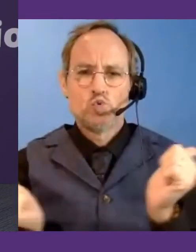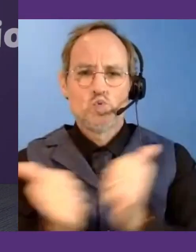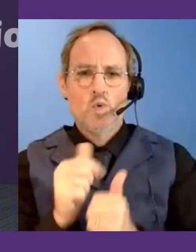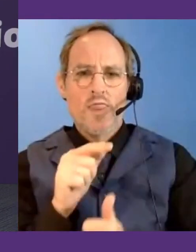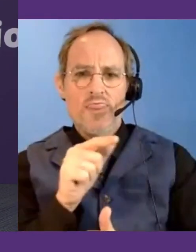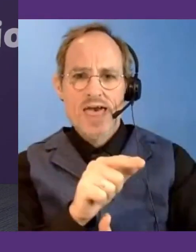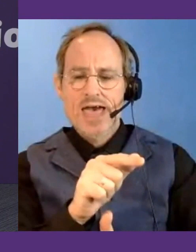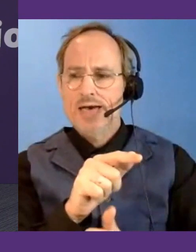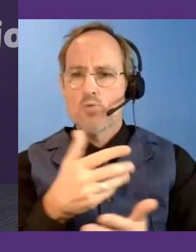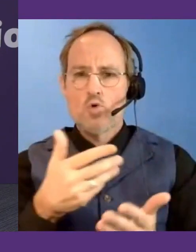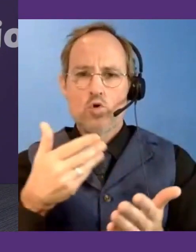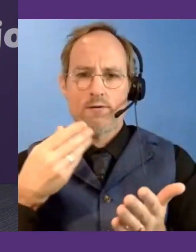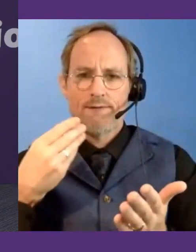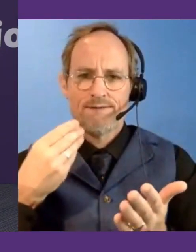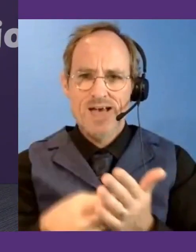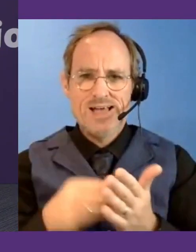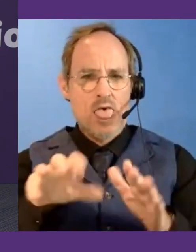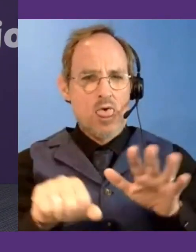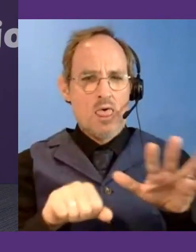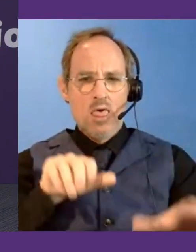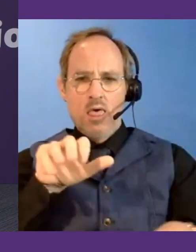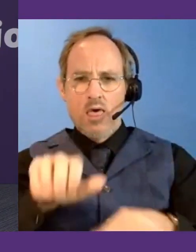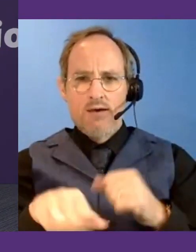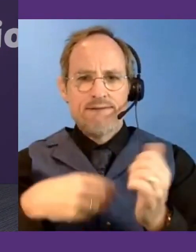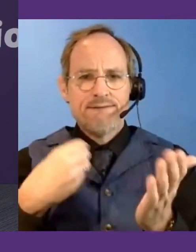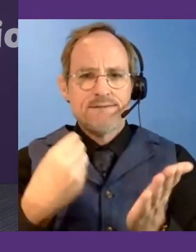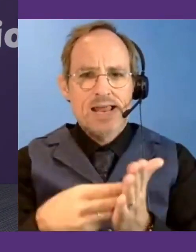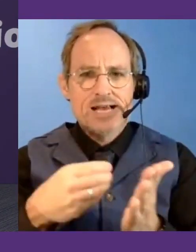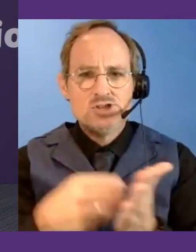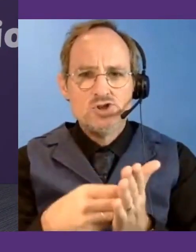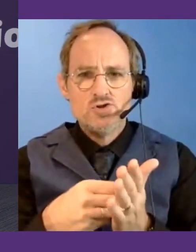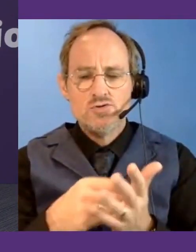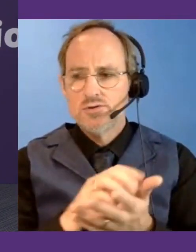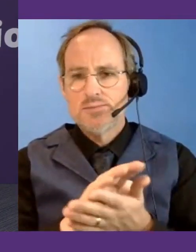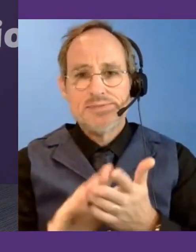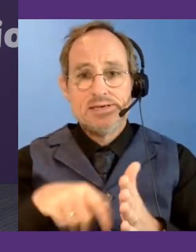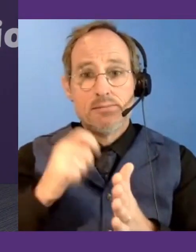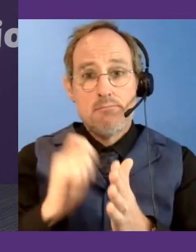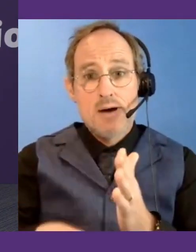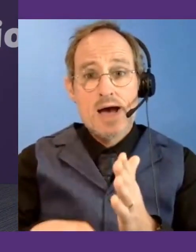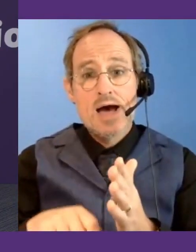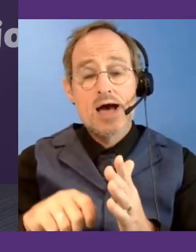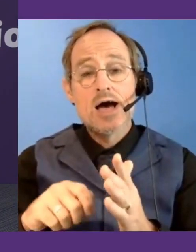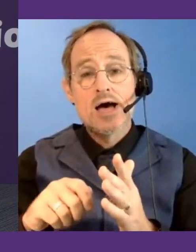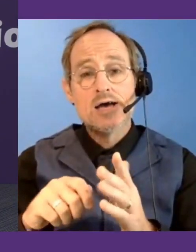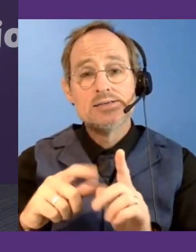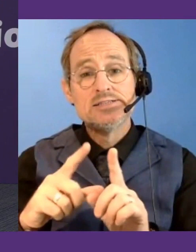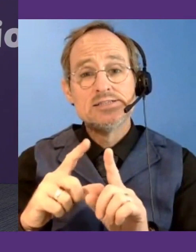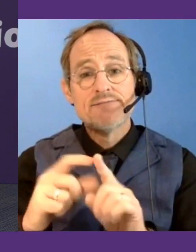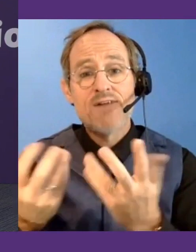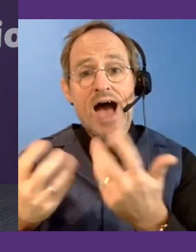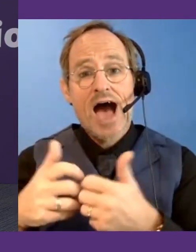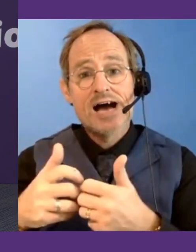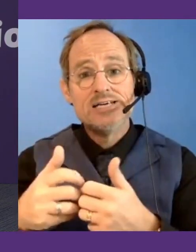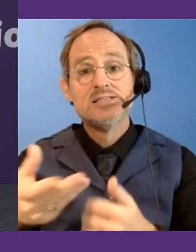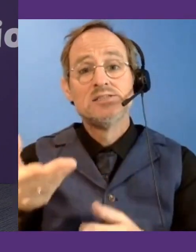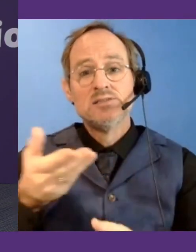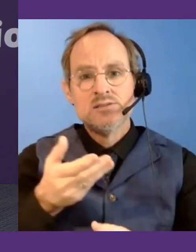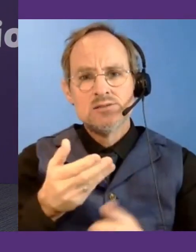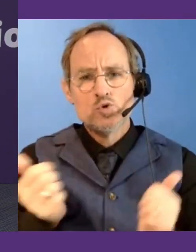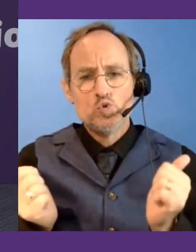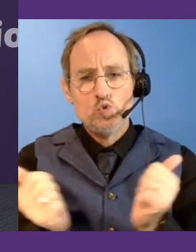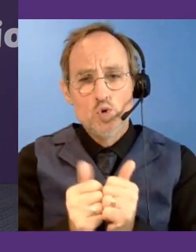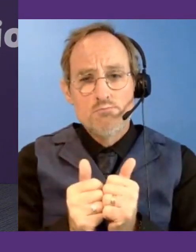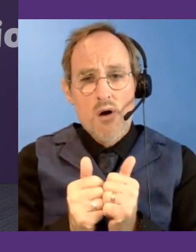financial pressures as well to being able to get a device and get a device that's suitable and adapted to meet their needs.